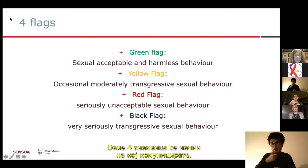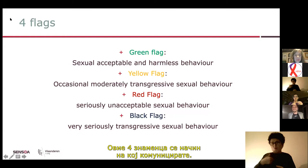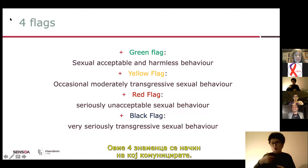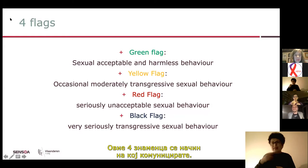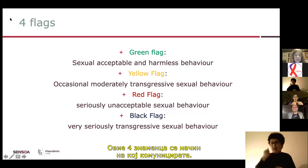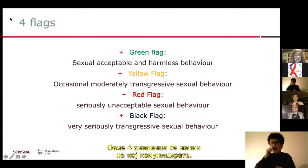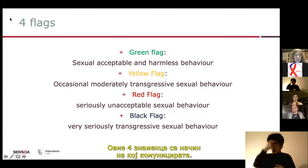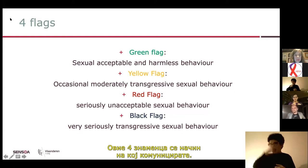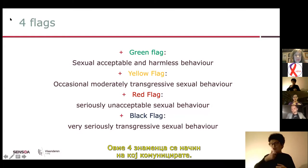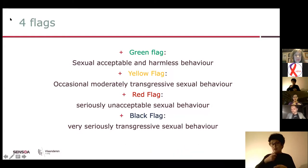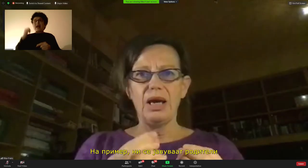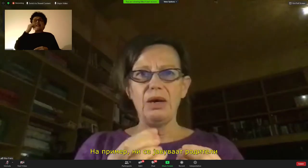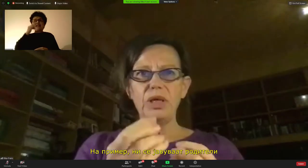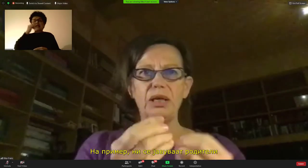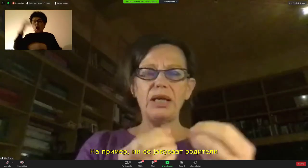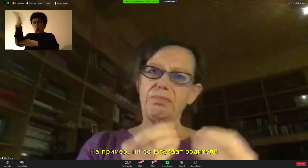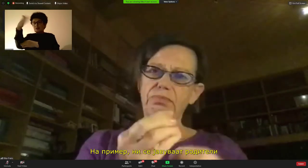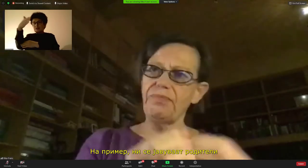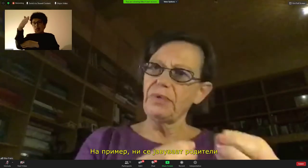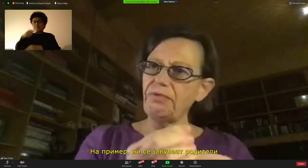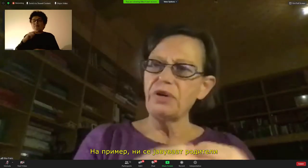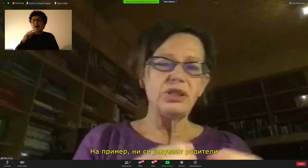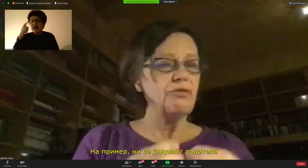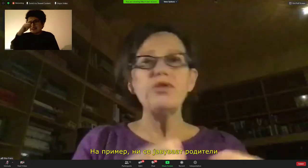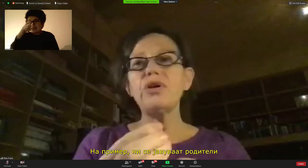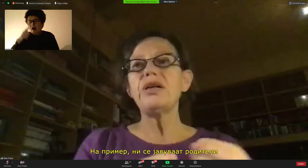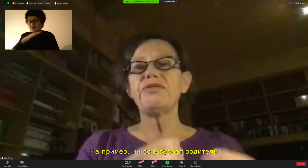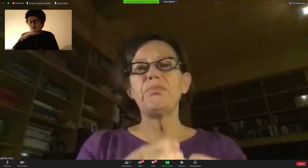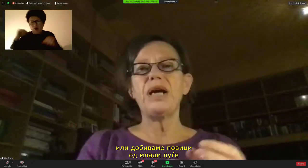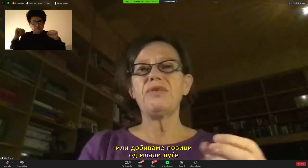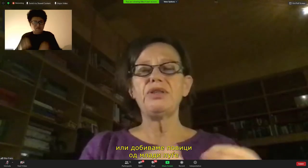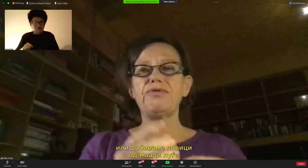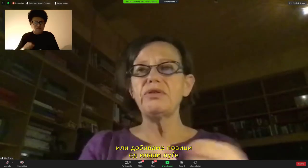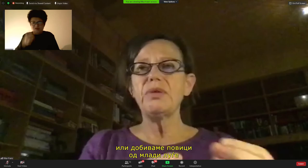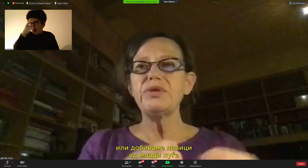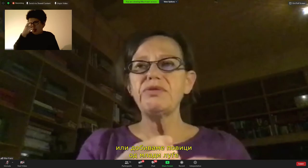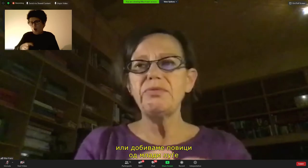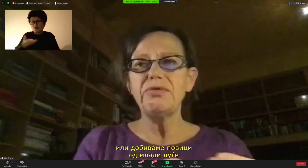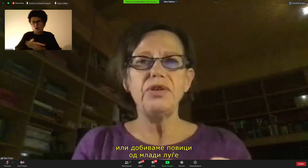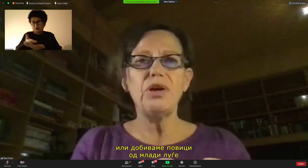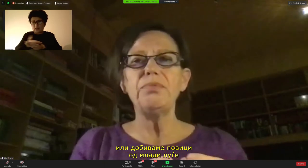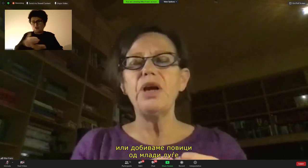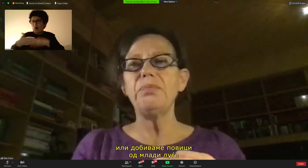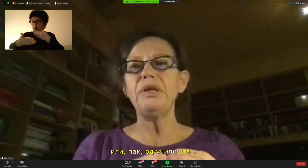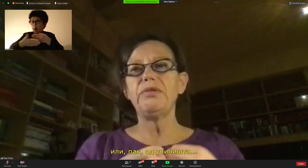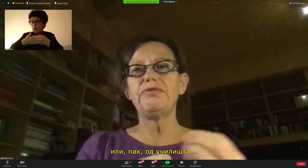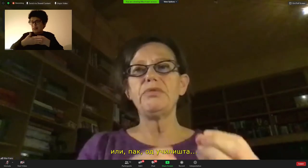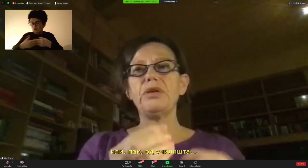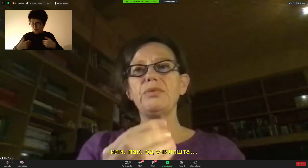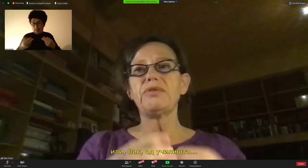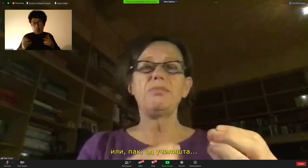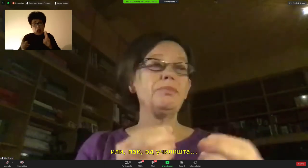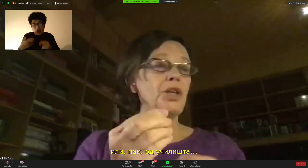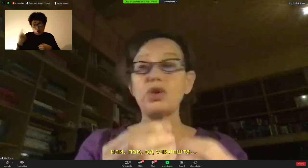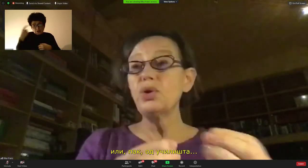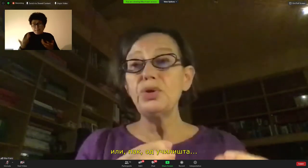is a way of communicating. We get, for instance, phone calls from parents, phone calls from young people, phone